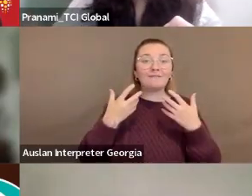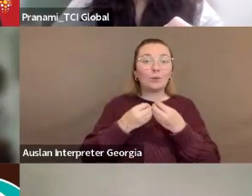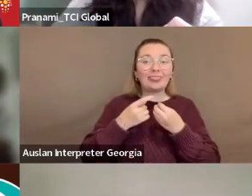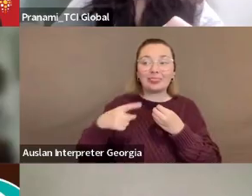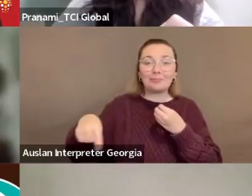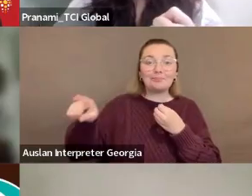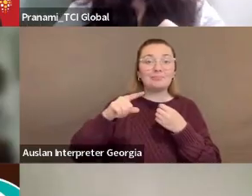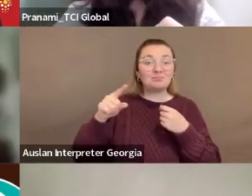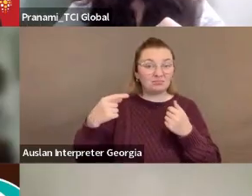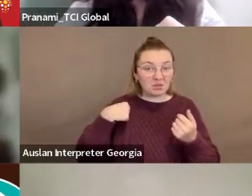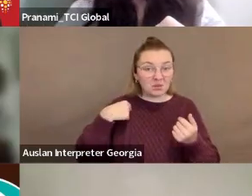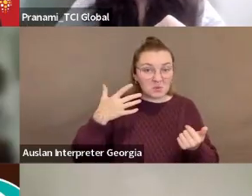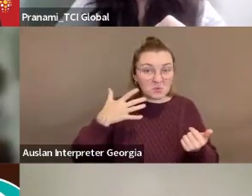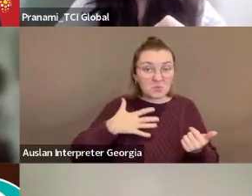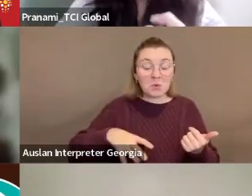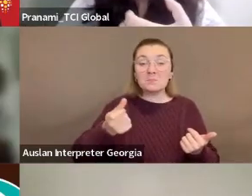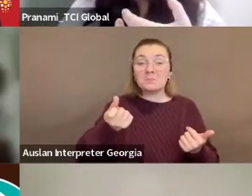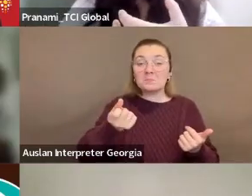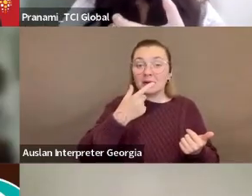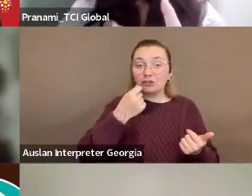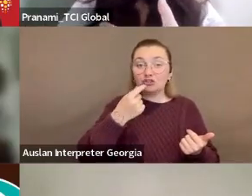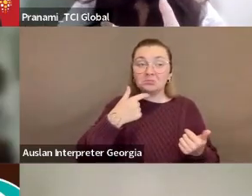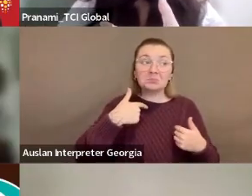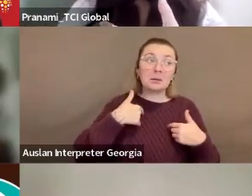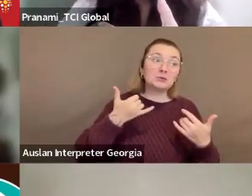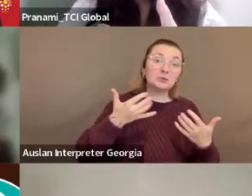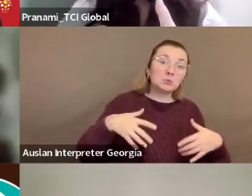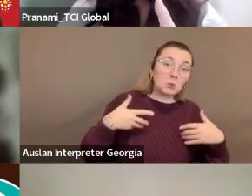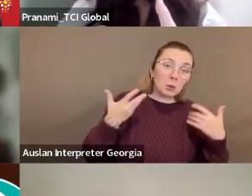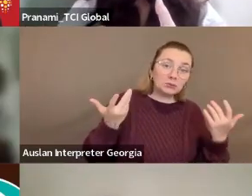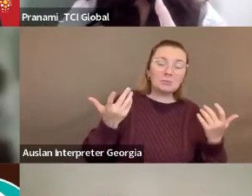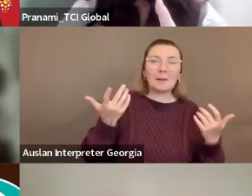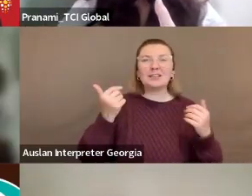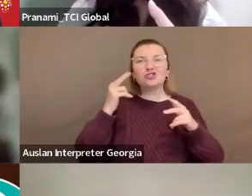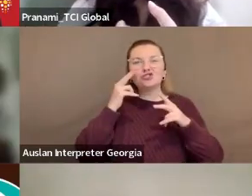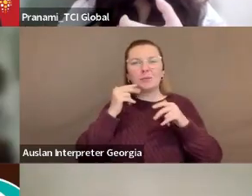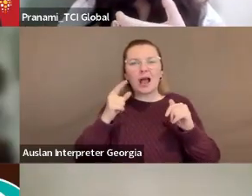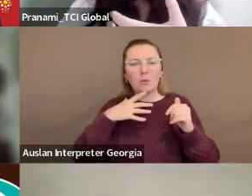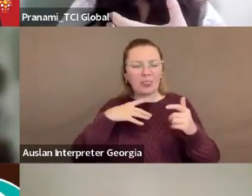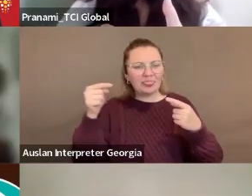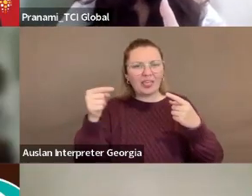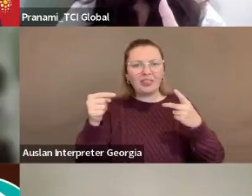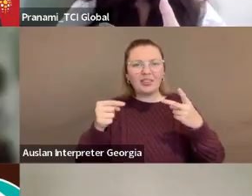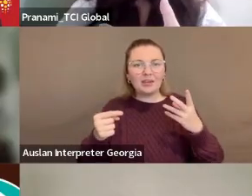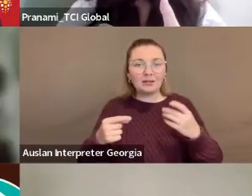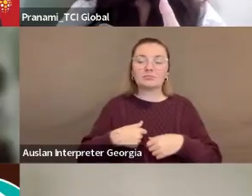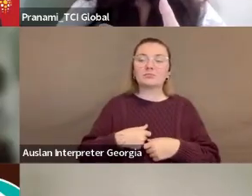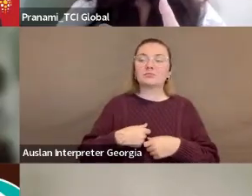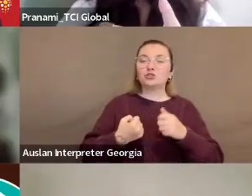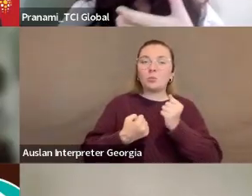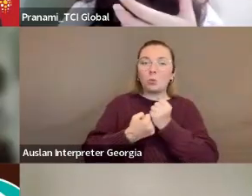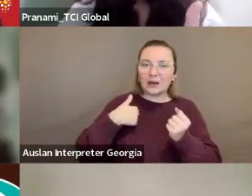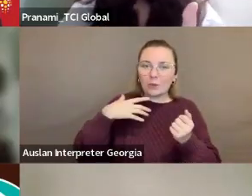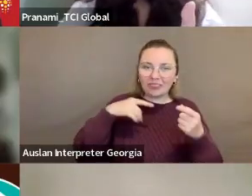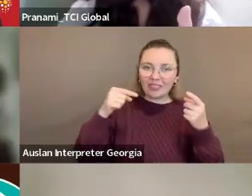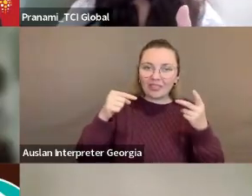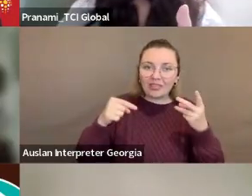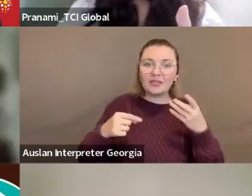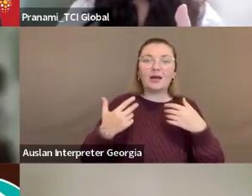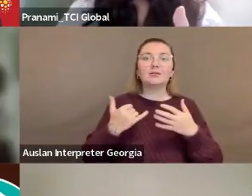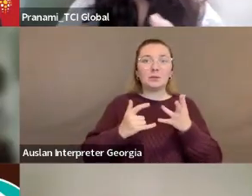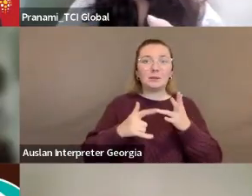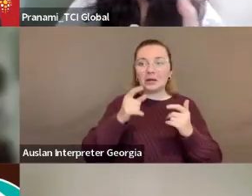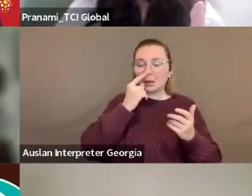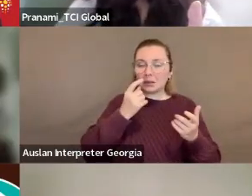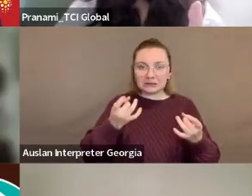take medication, what kind of treatment they would like, what kind of supports that they would like to allow them to